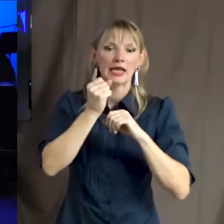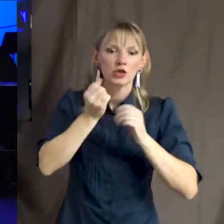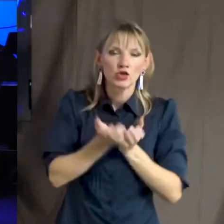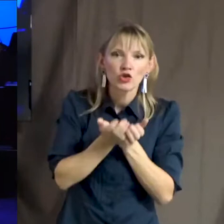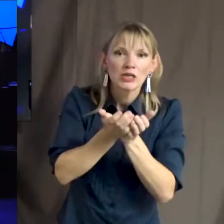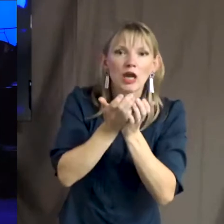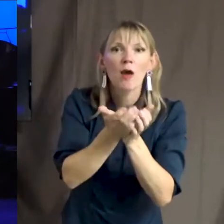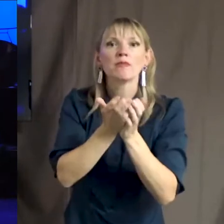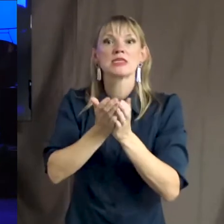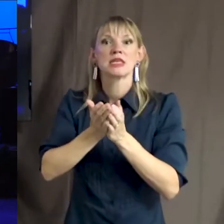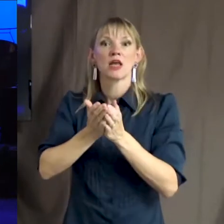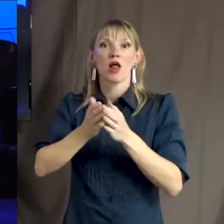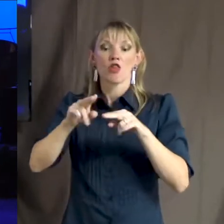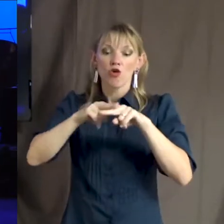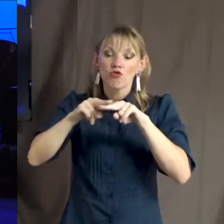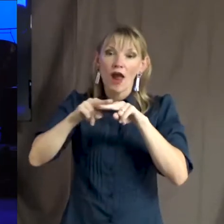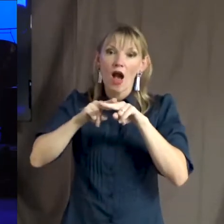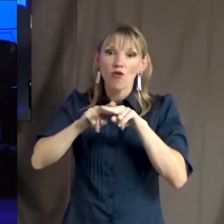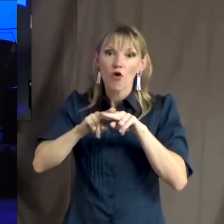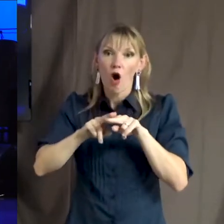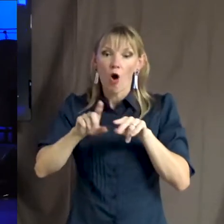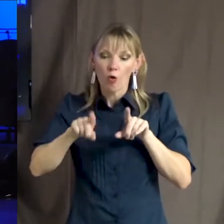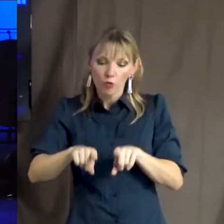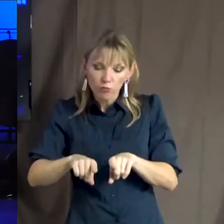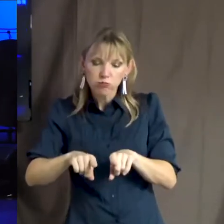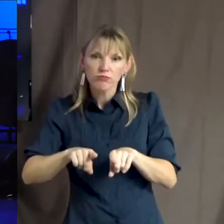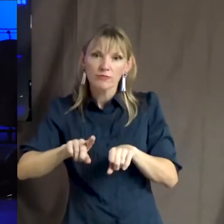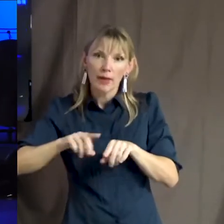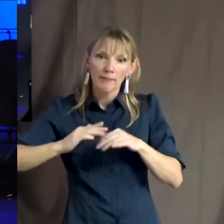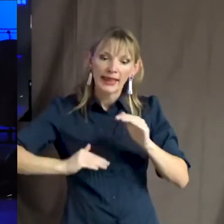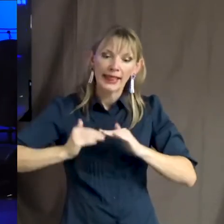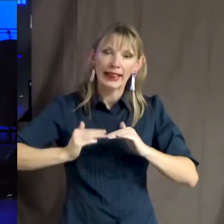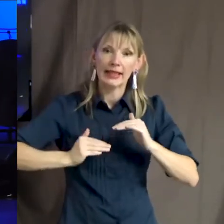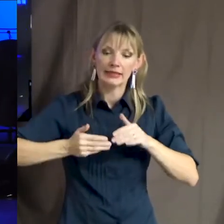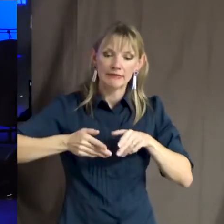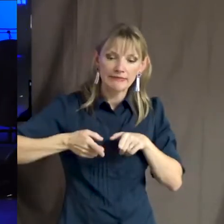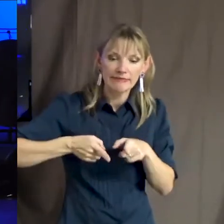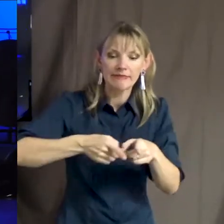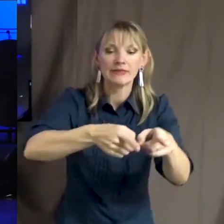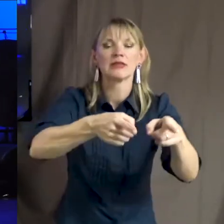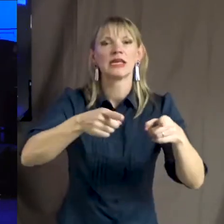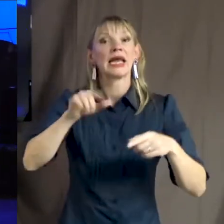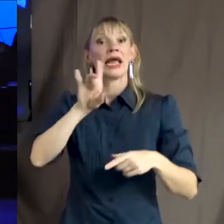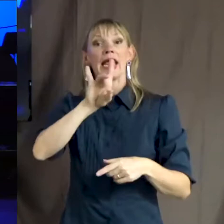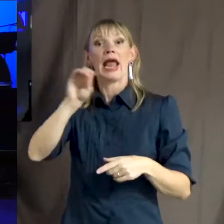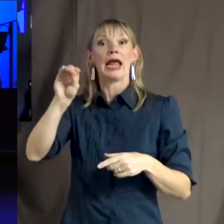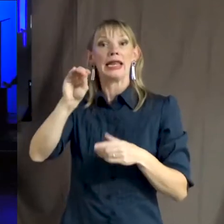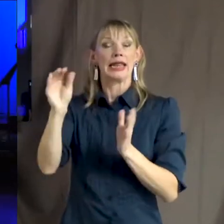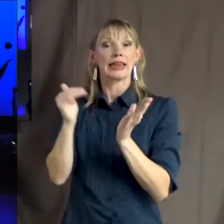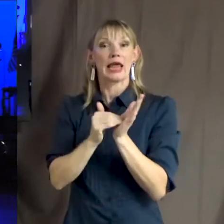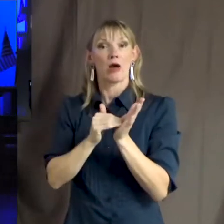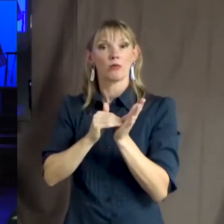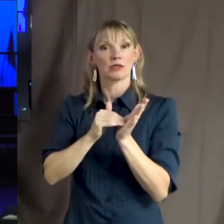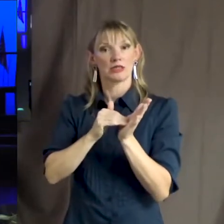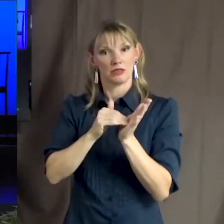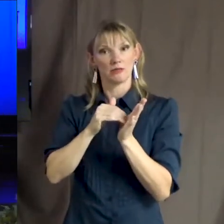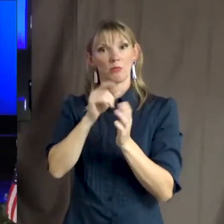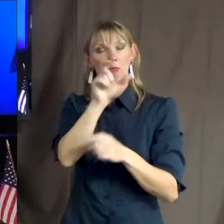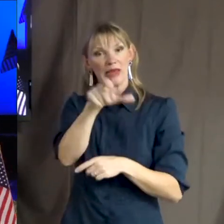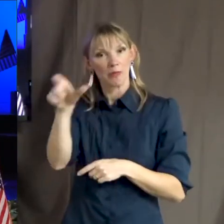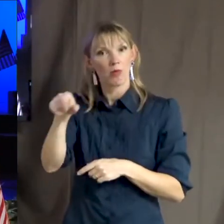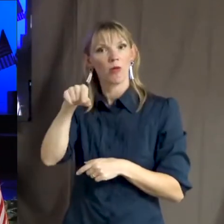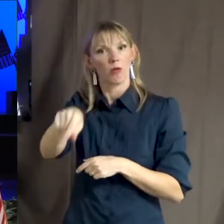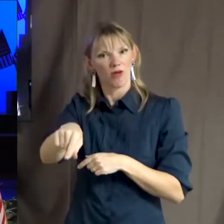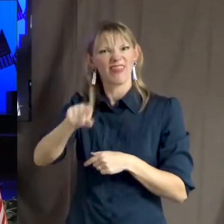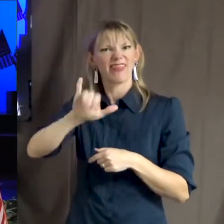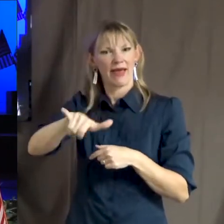of the railroad. There was about 80,000 people that made up the population at the time. About 60,000 of